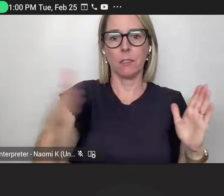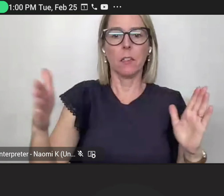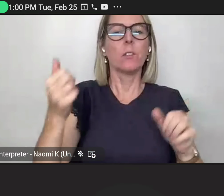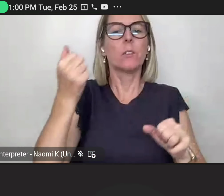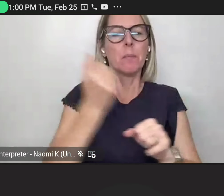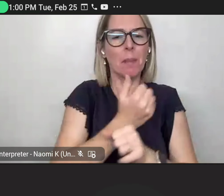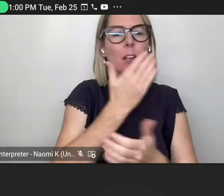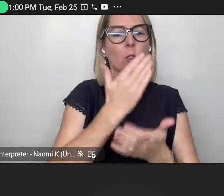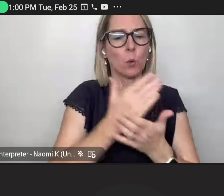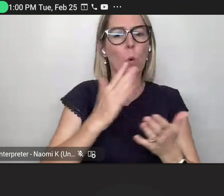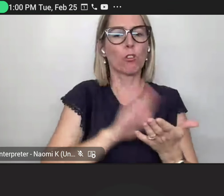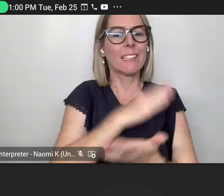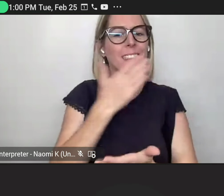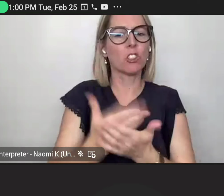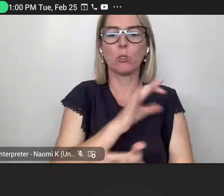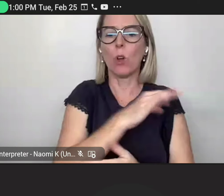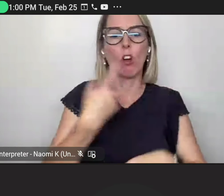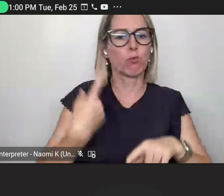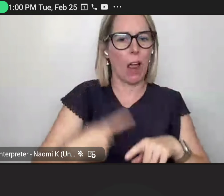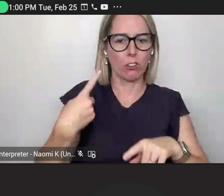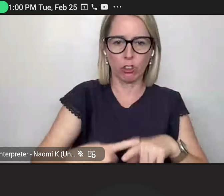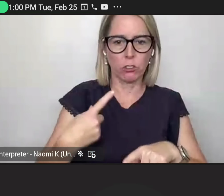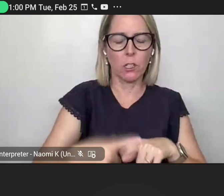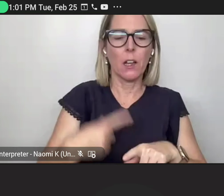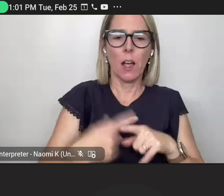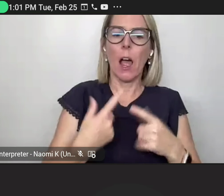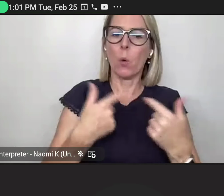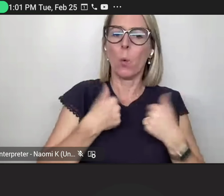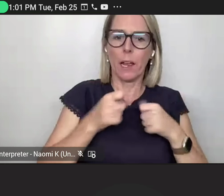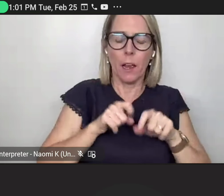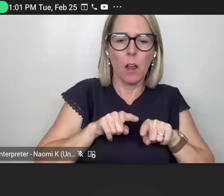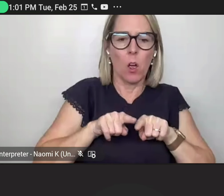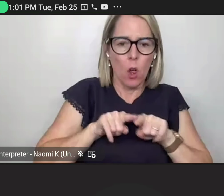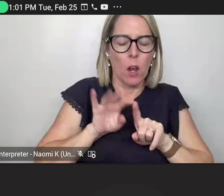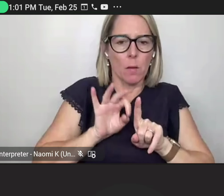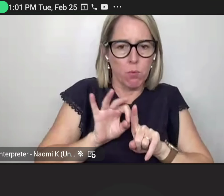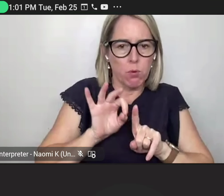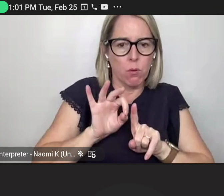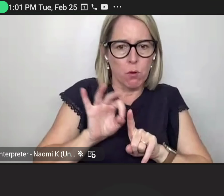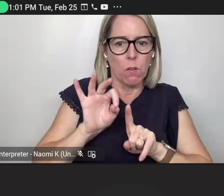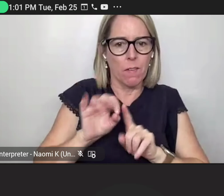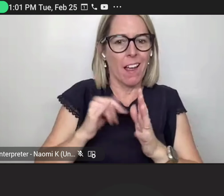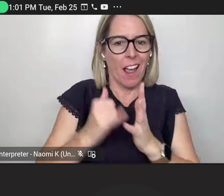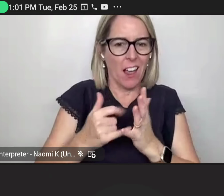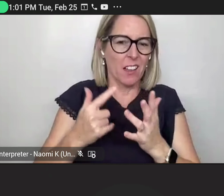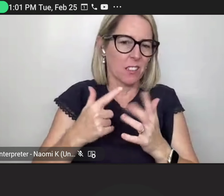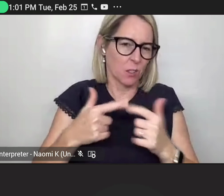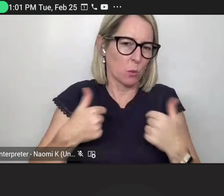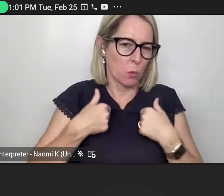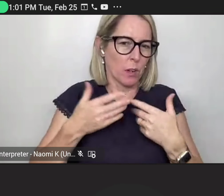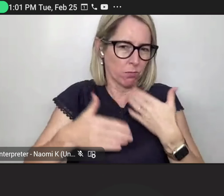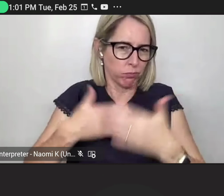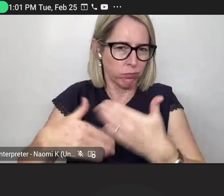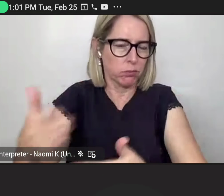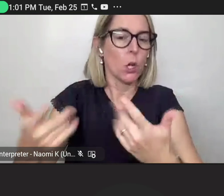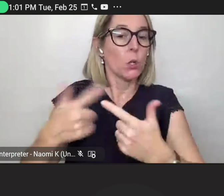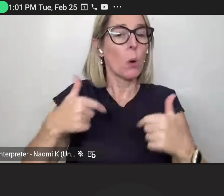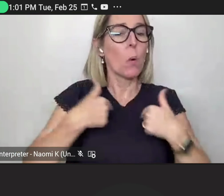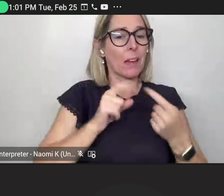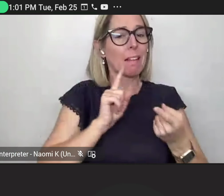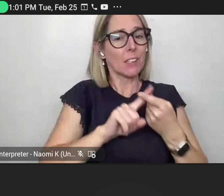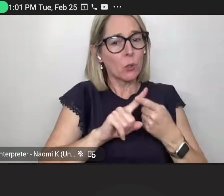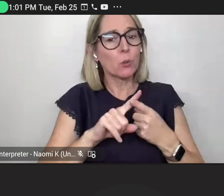rushed, and we continue to learn and improve as we go. So we will continue to talk with and to listen to people